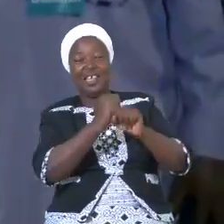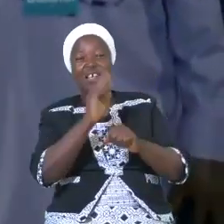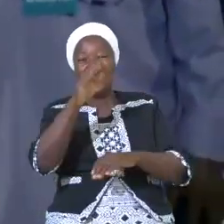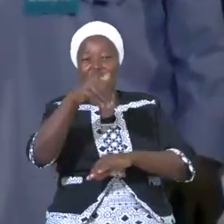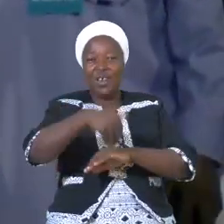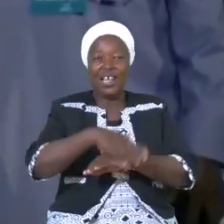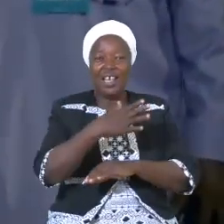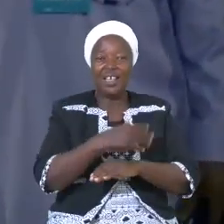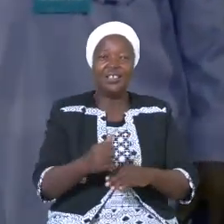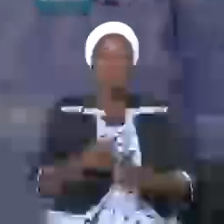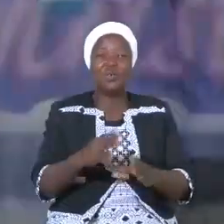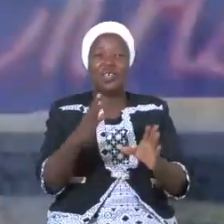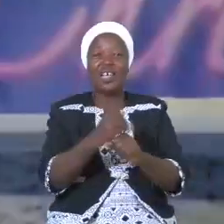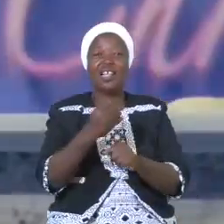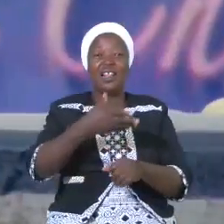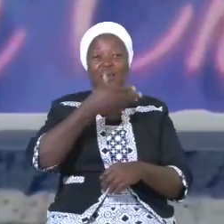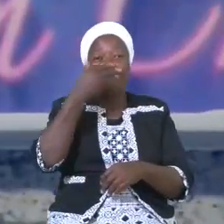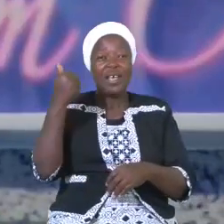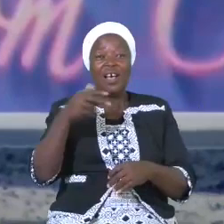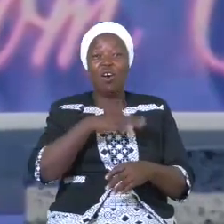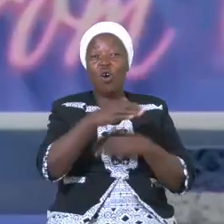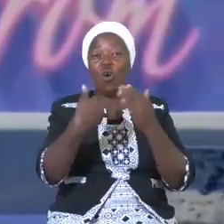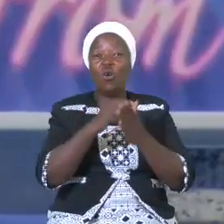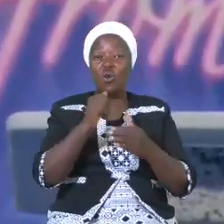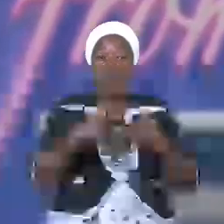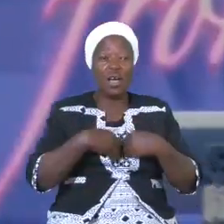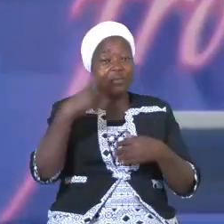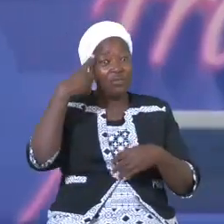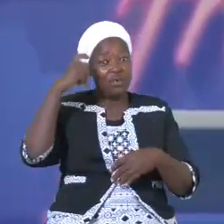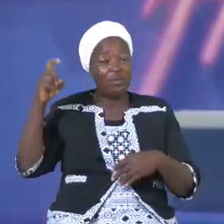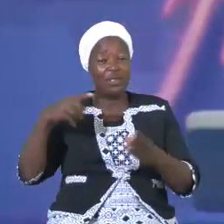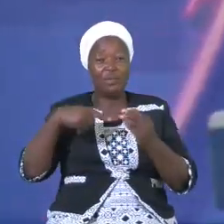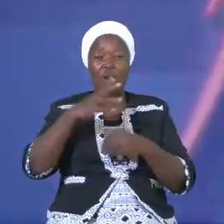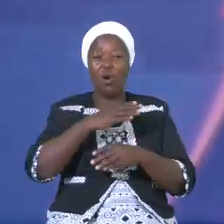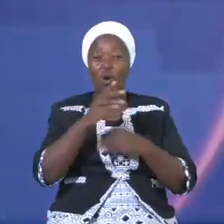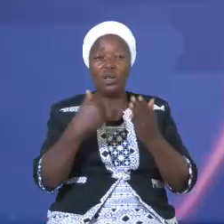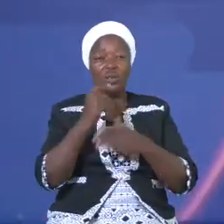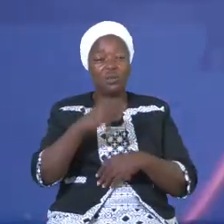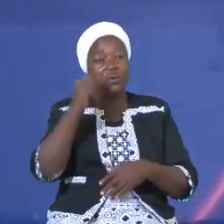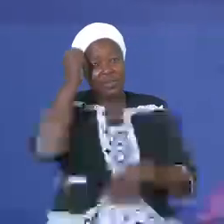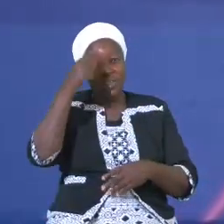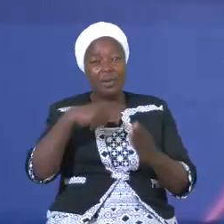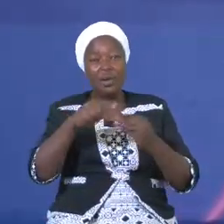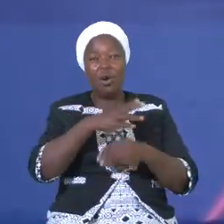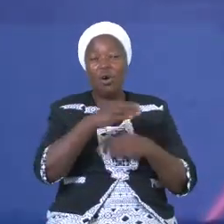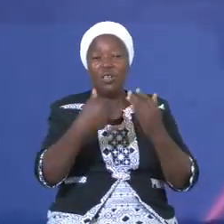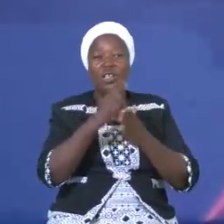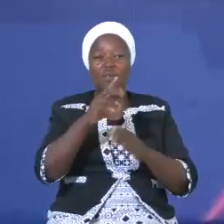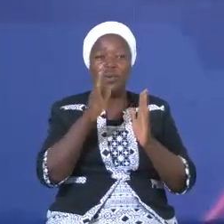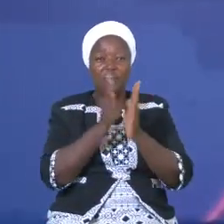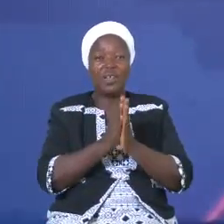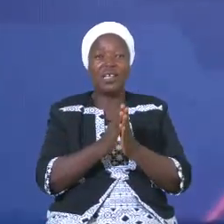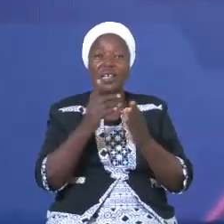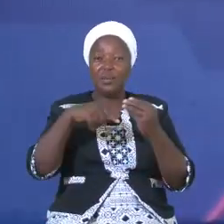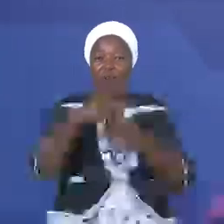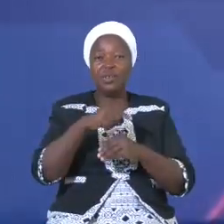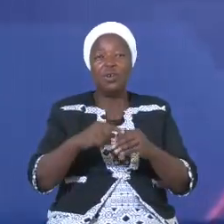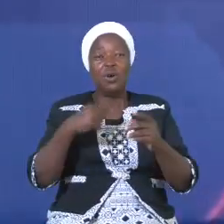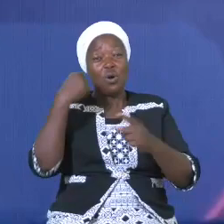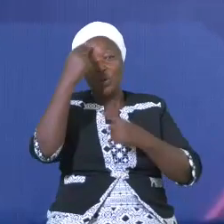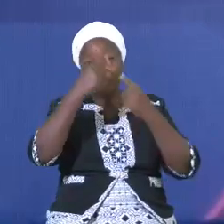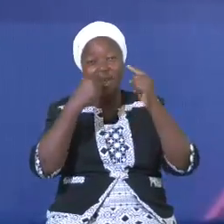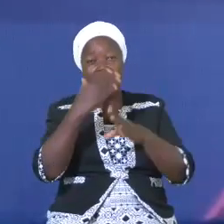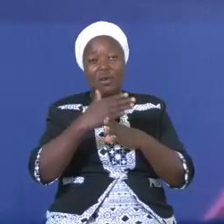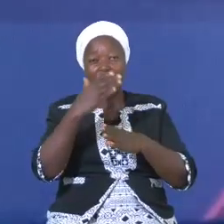all your thought about all you dreamt about all you prayed about concerning complete